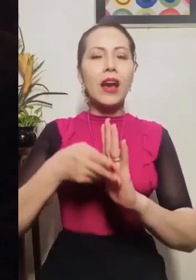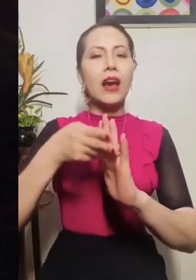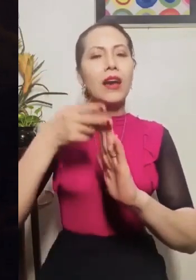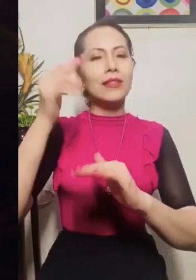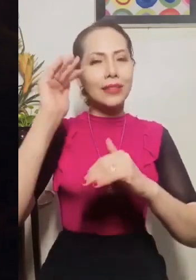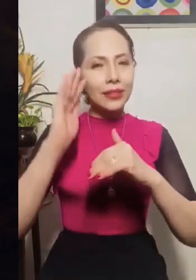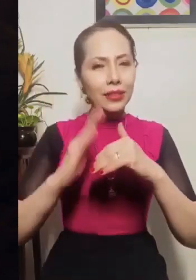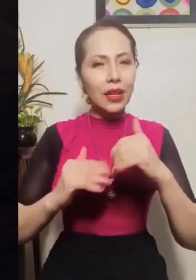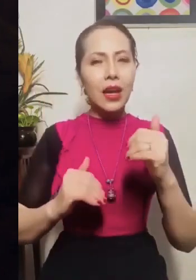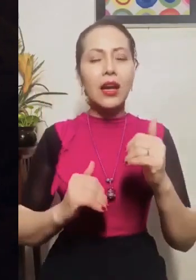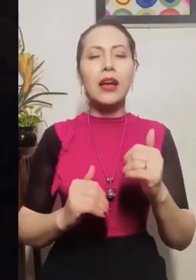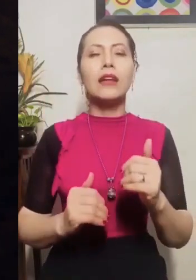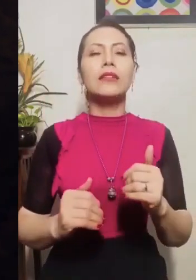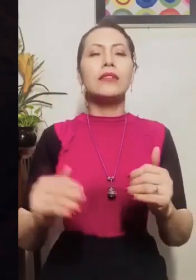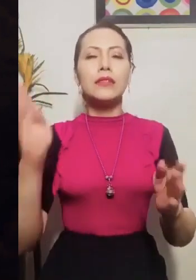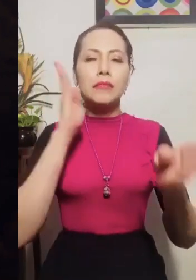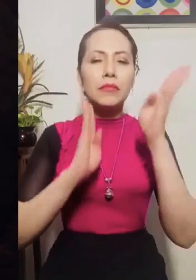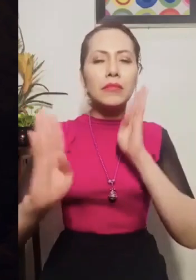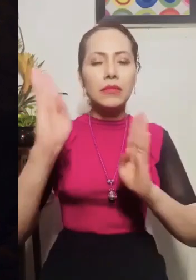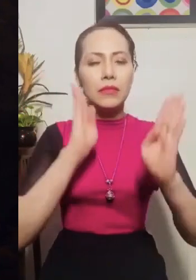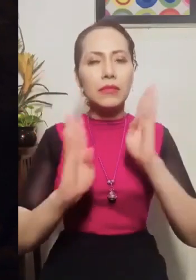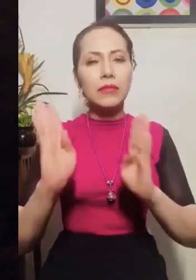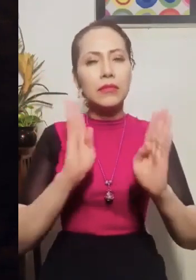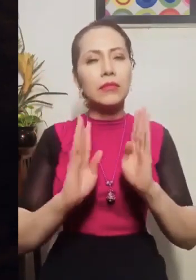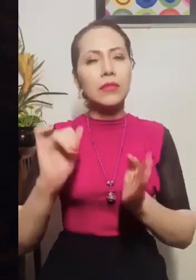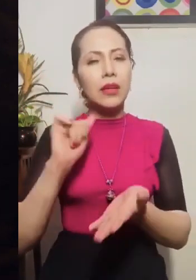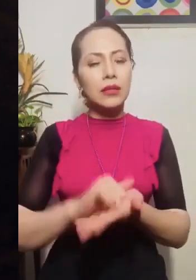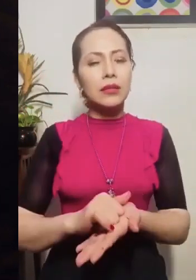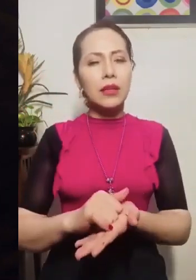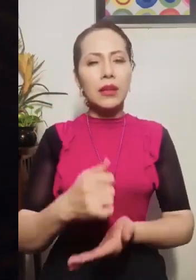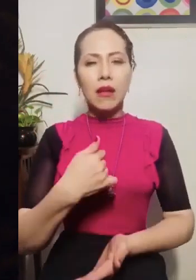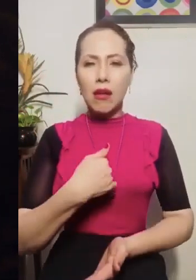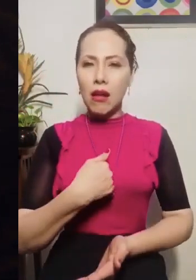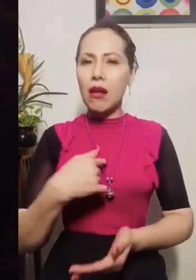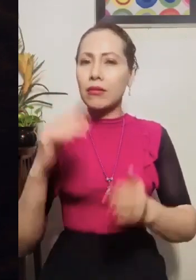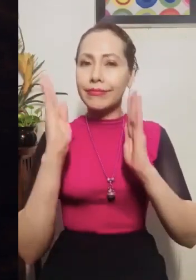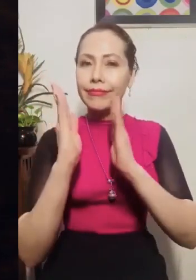Higher than the mountain that I